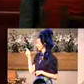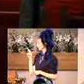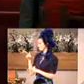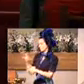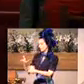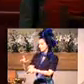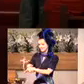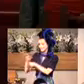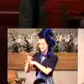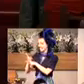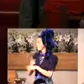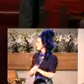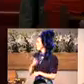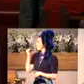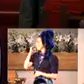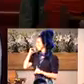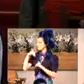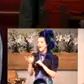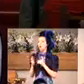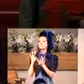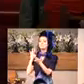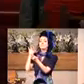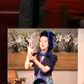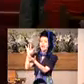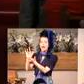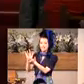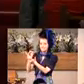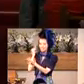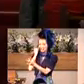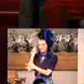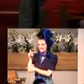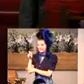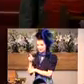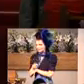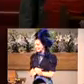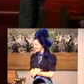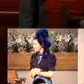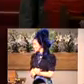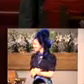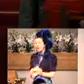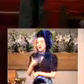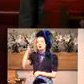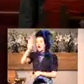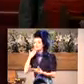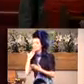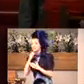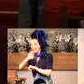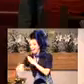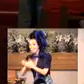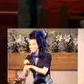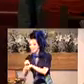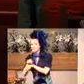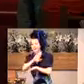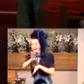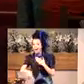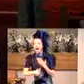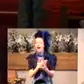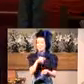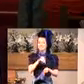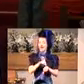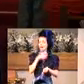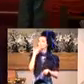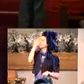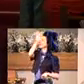who knows how to get hold of me just in case. God is good. All the time. And all the time.